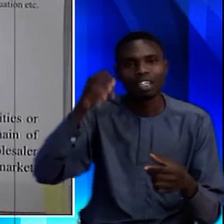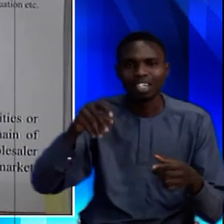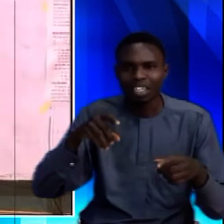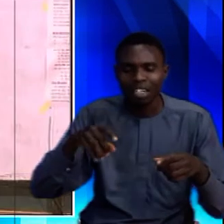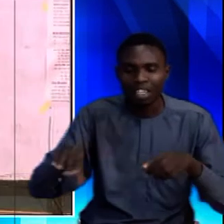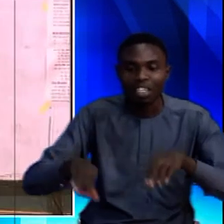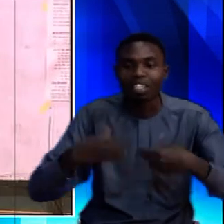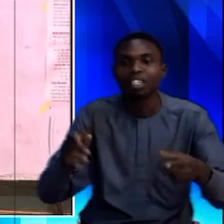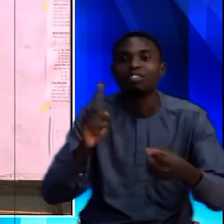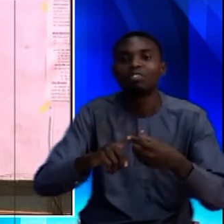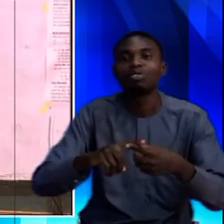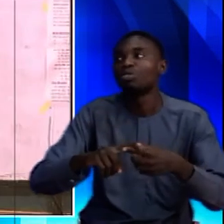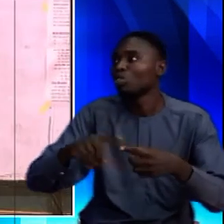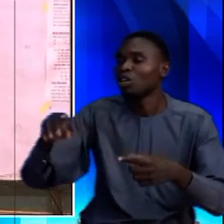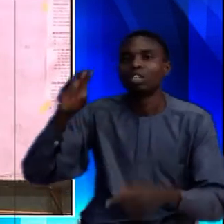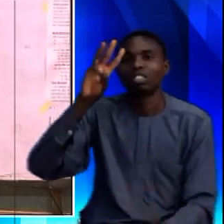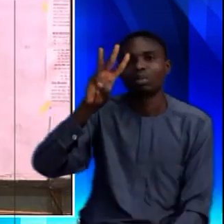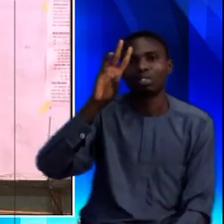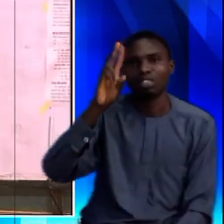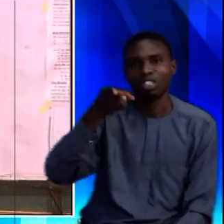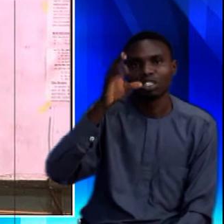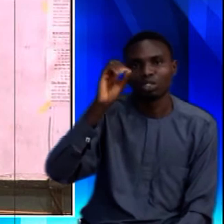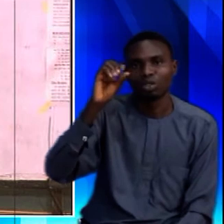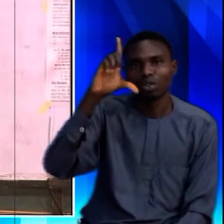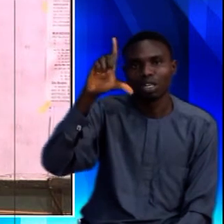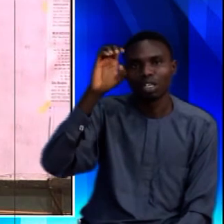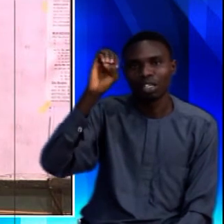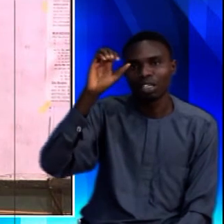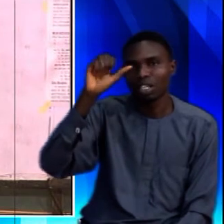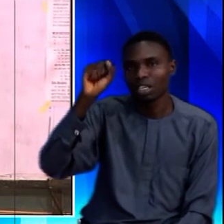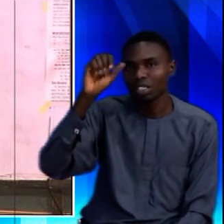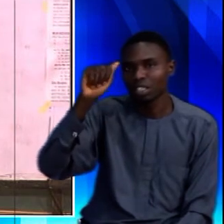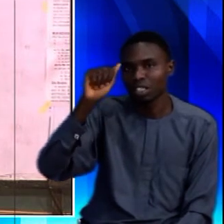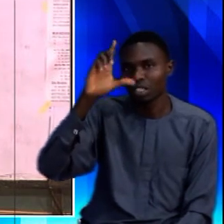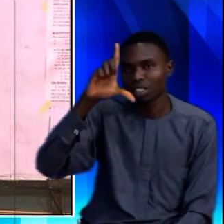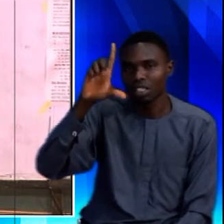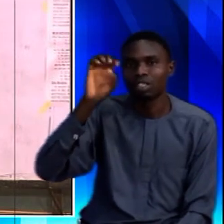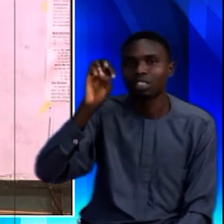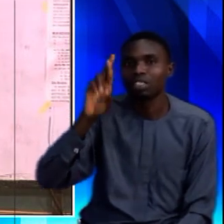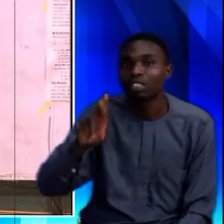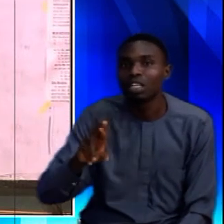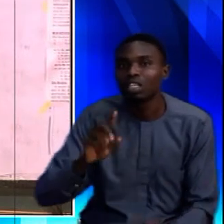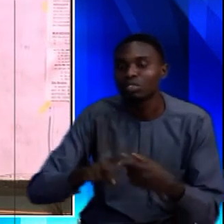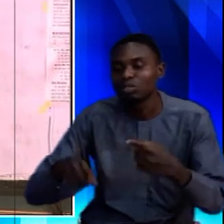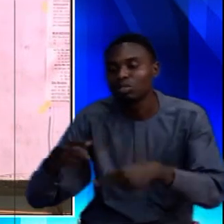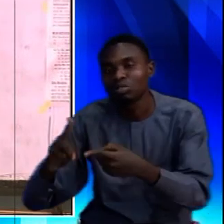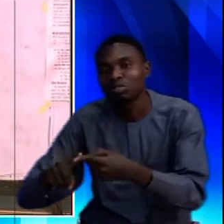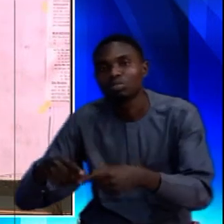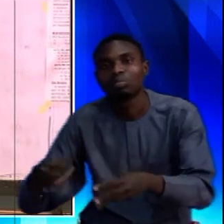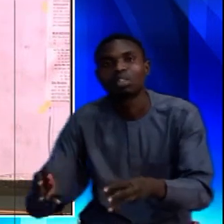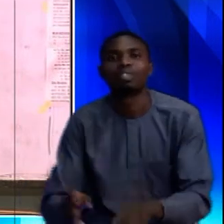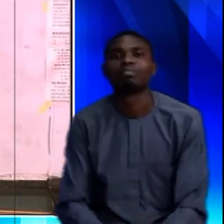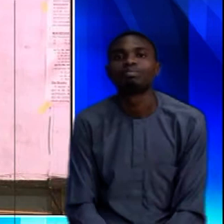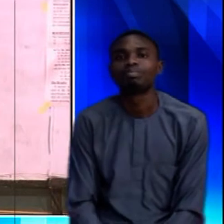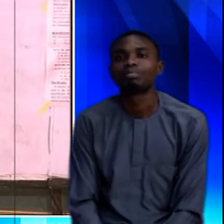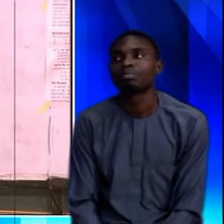the manufacturer, so to the retailer. Then the retailer also now take that complaint down to